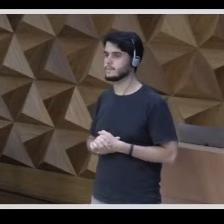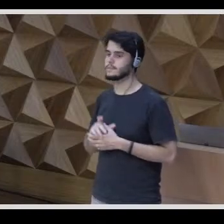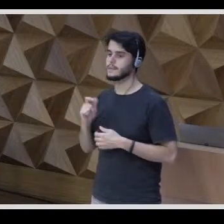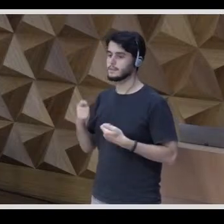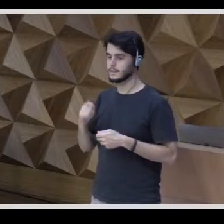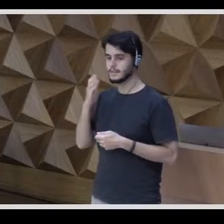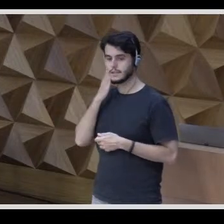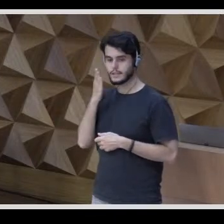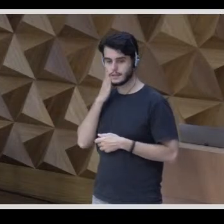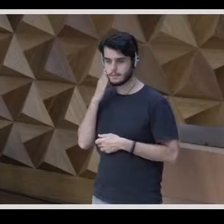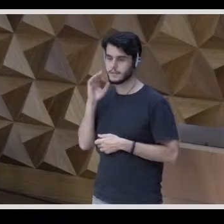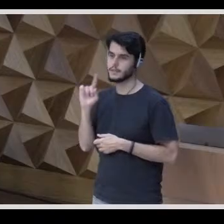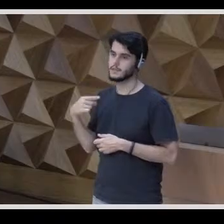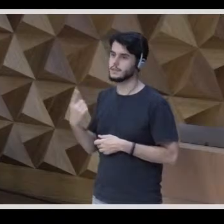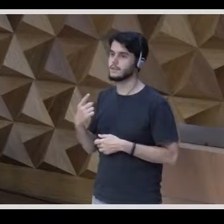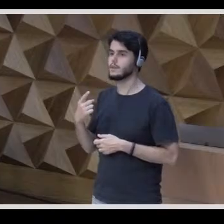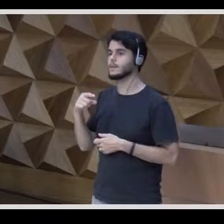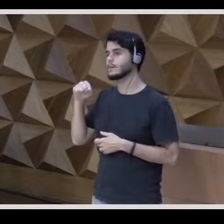be suspicious of it.